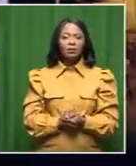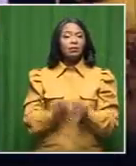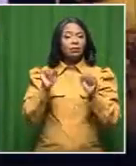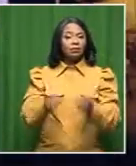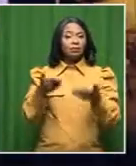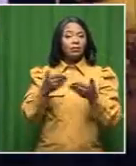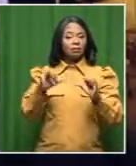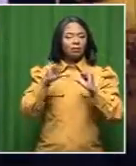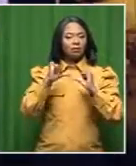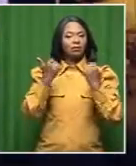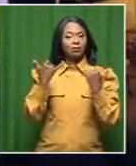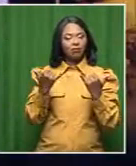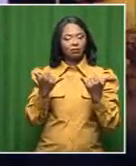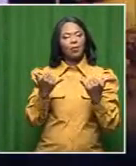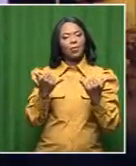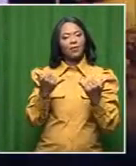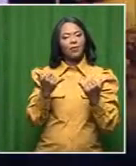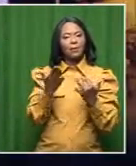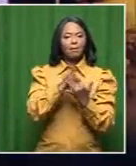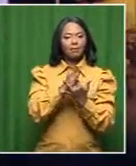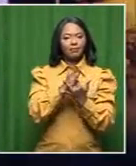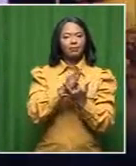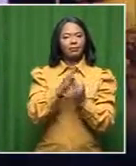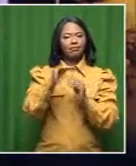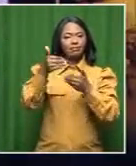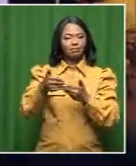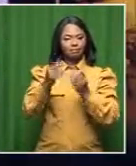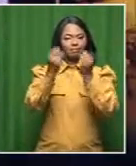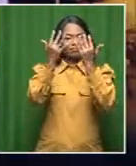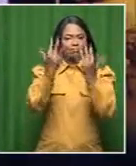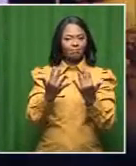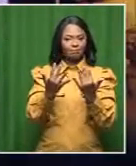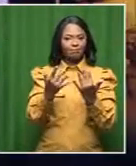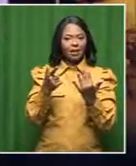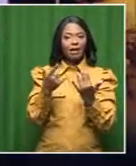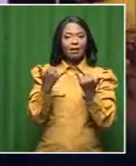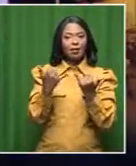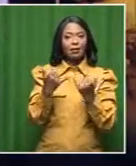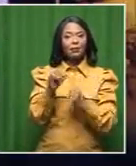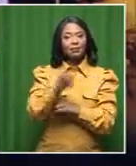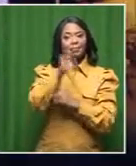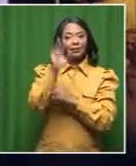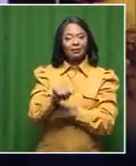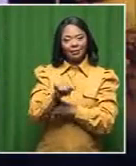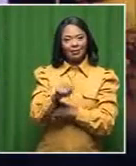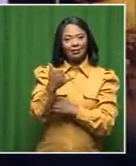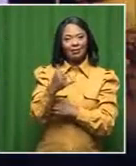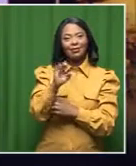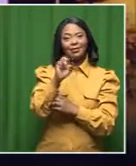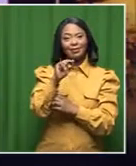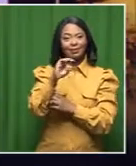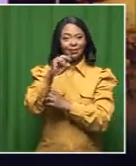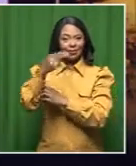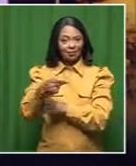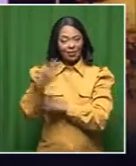Welcome back. And today is, of course, a midterm budget day and a big one for us here in South Africa. Finance Minister Enoch Godongwana will